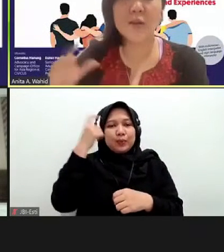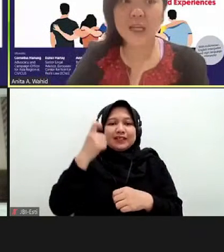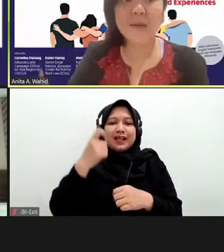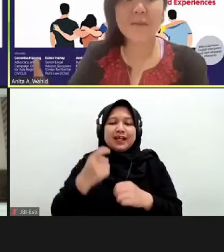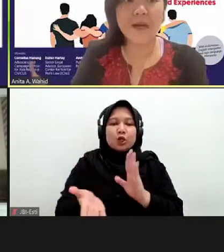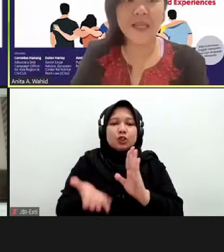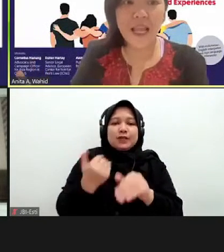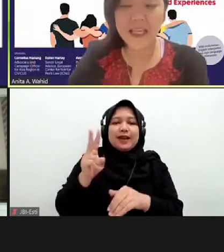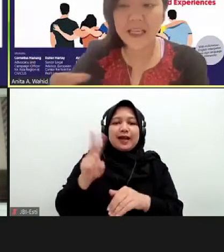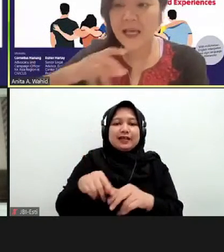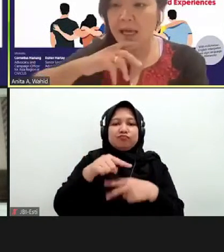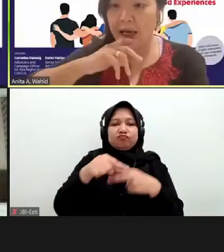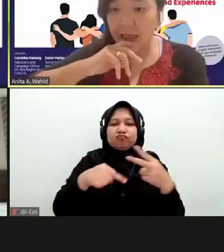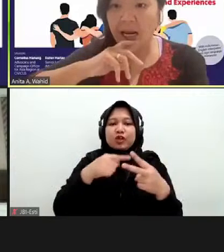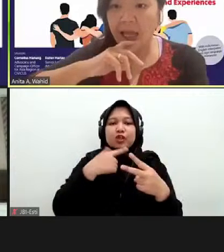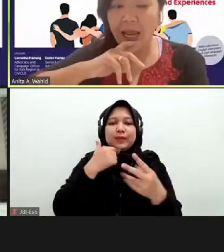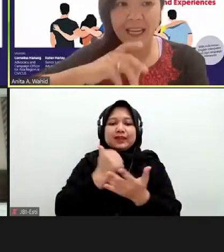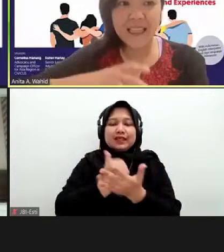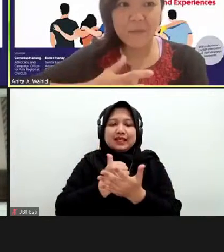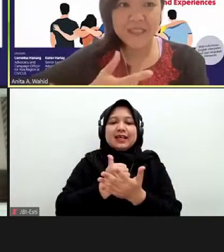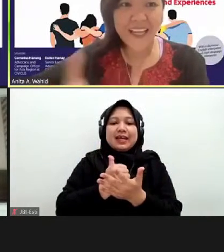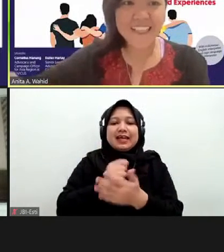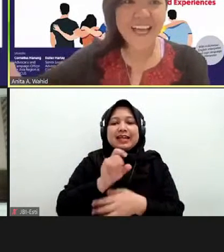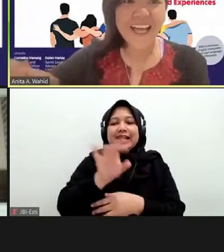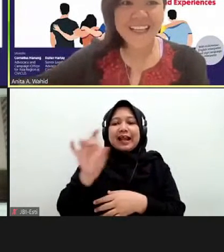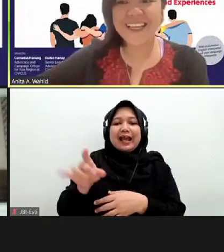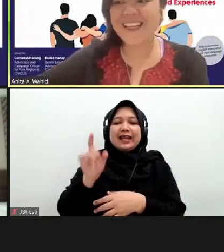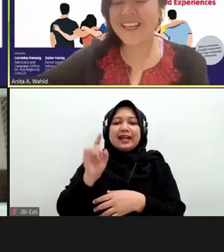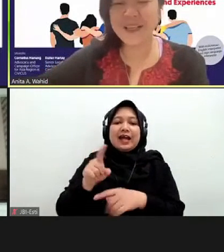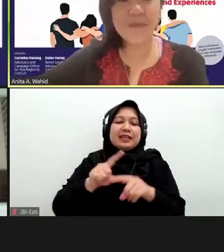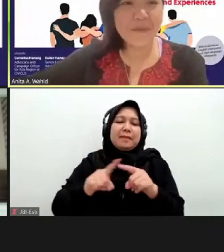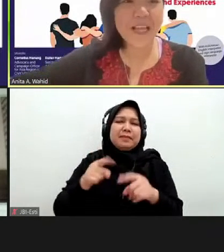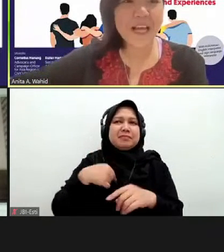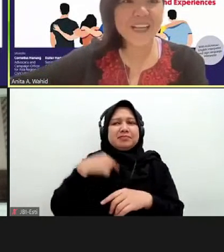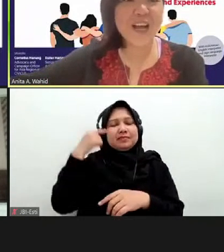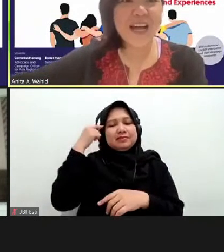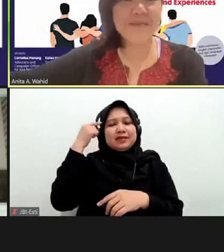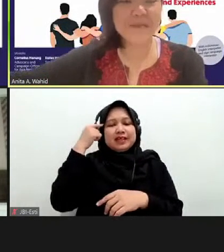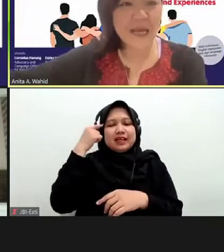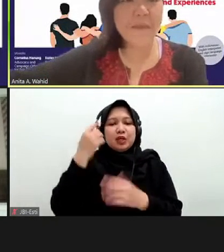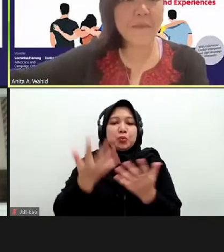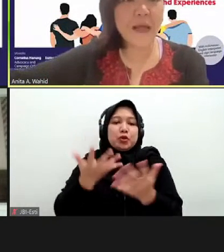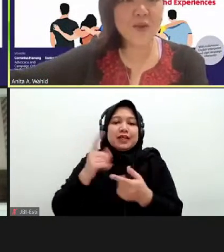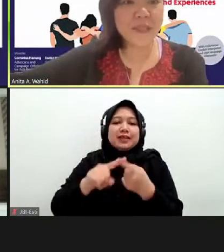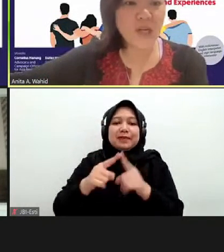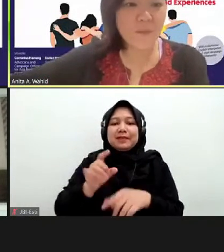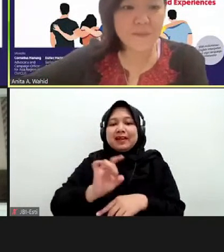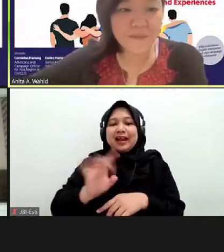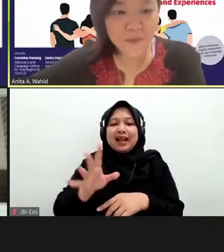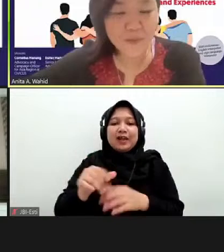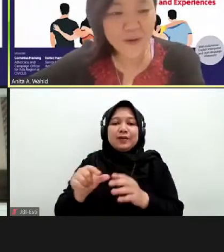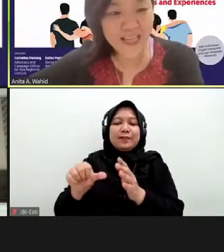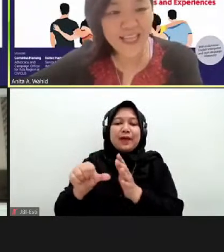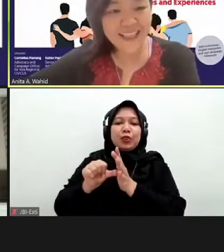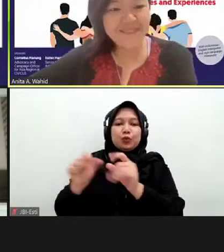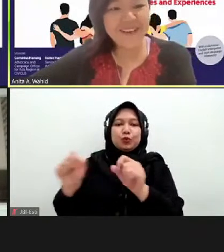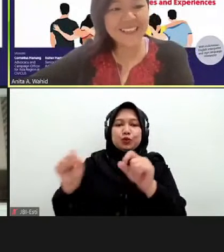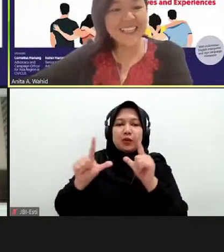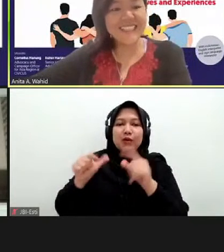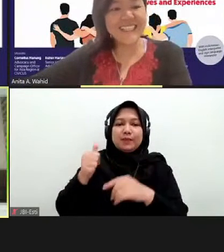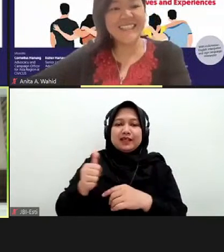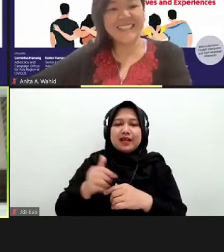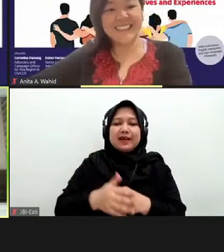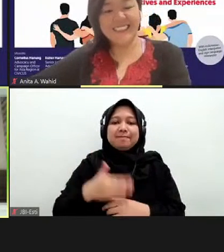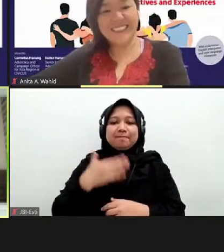trust, you know returning of that trust, getting or gaining the trust back is very important. I think all of my friends here agree with